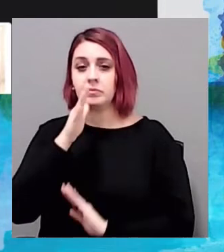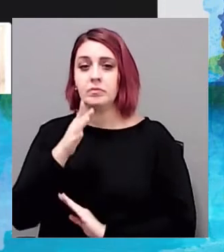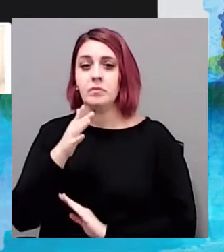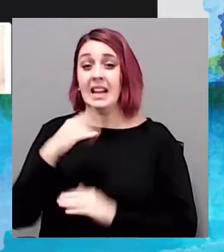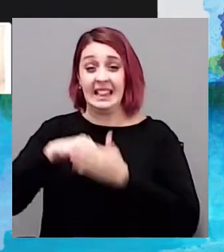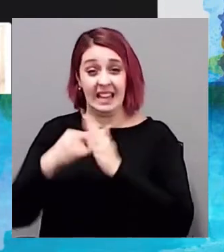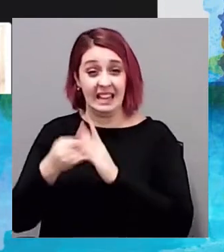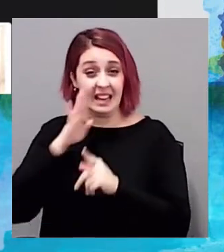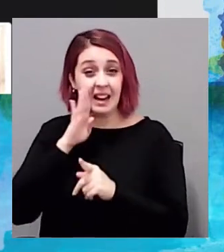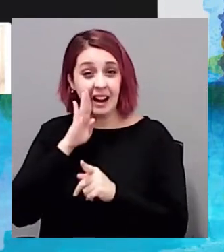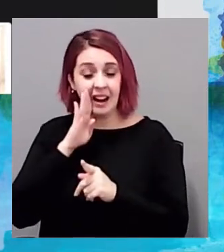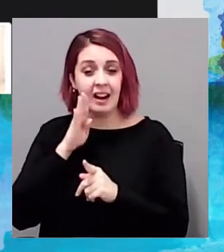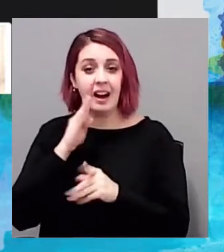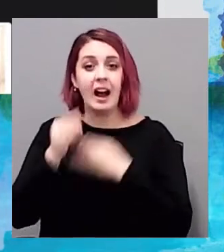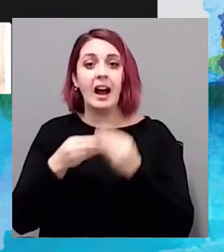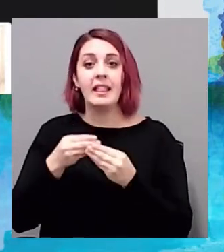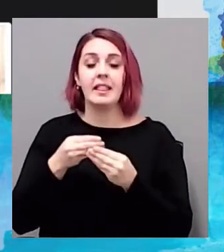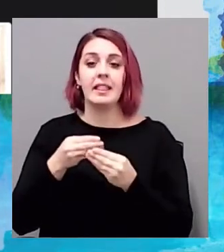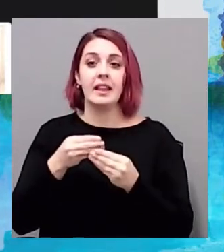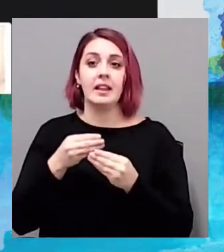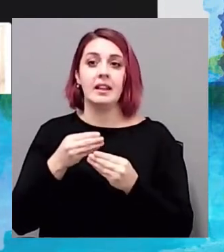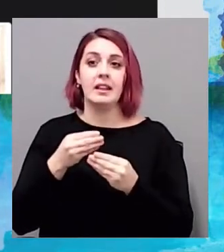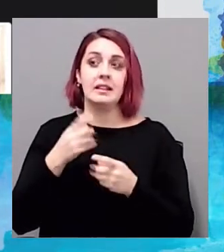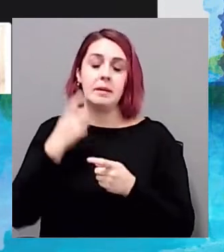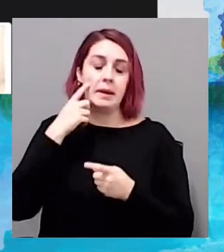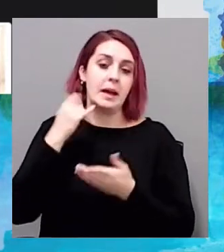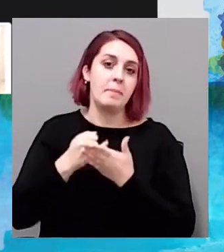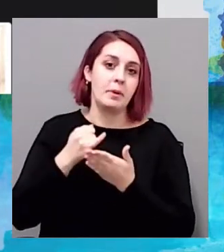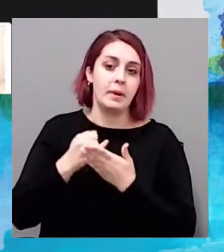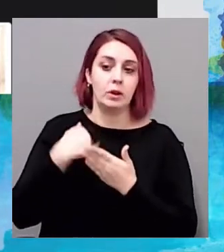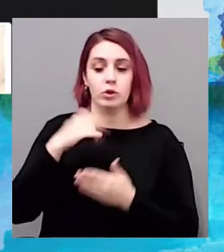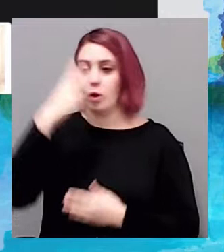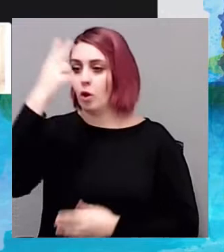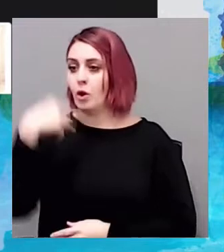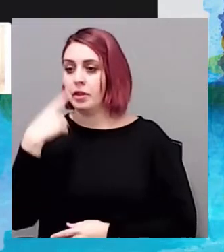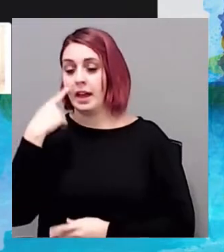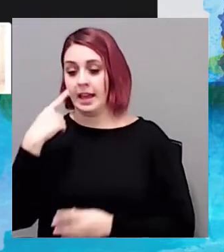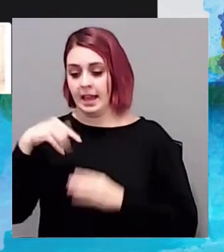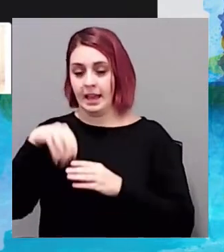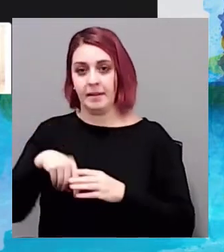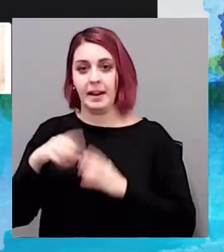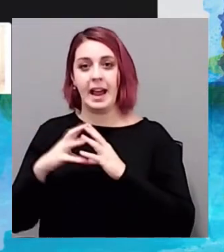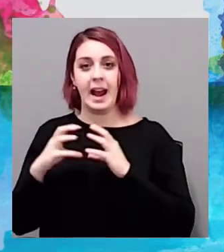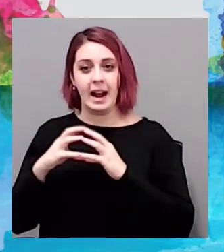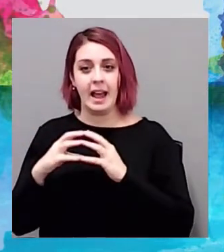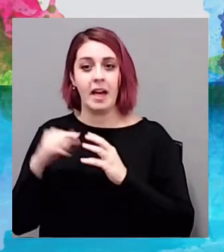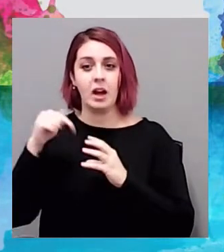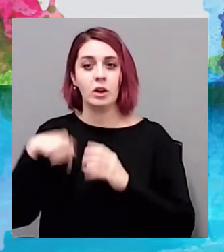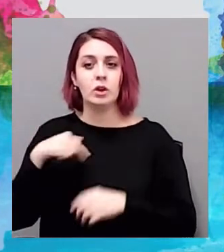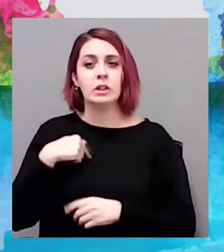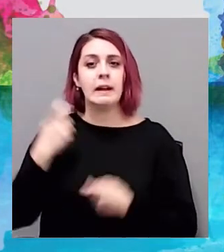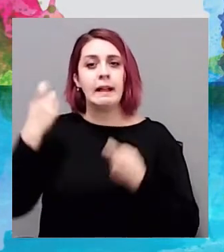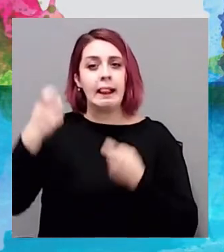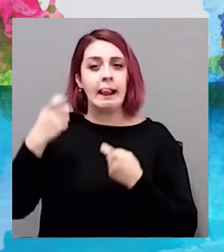exploring this with their hands, with this sense of touch. So in